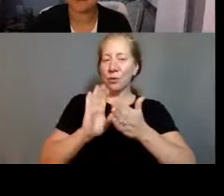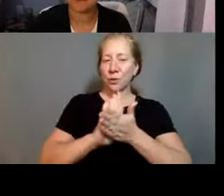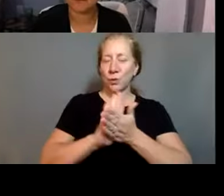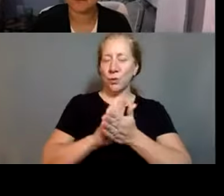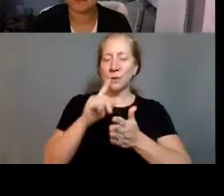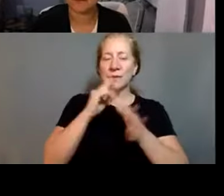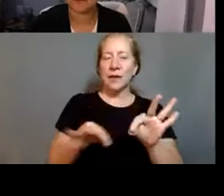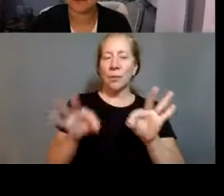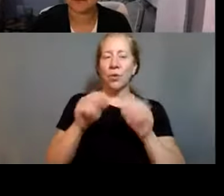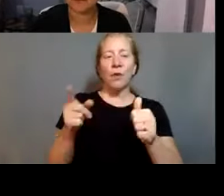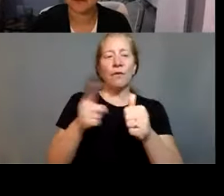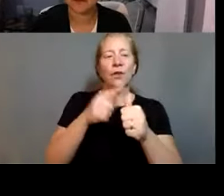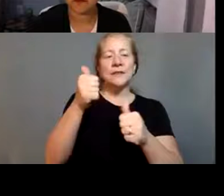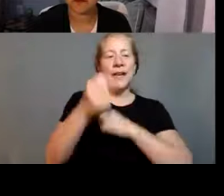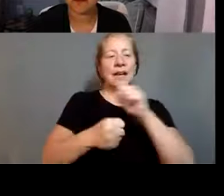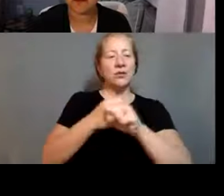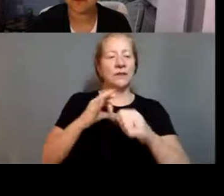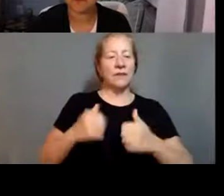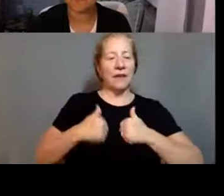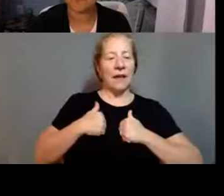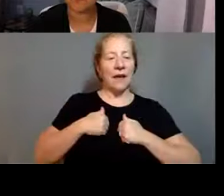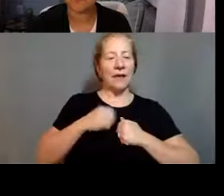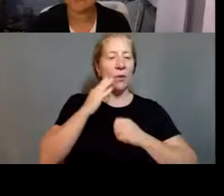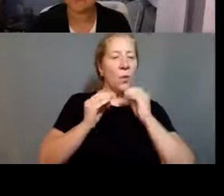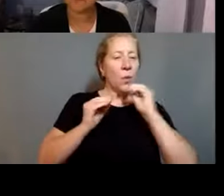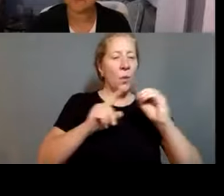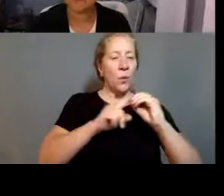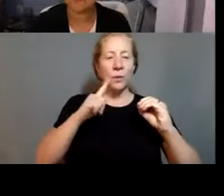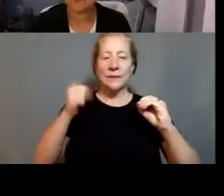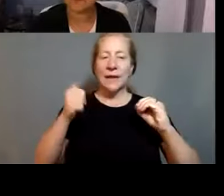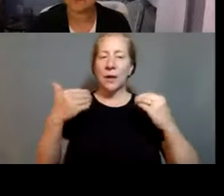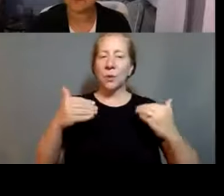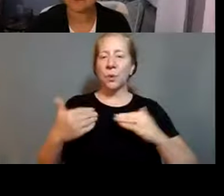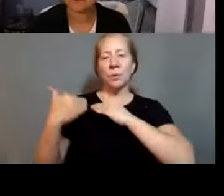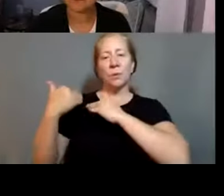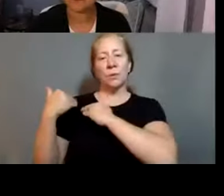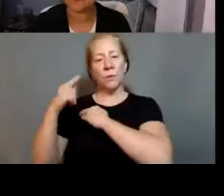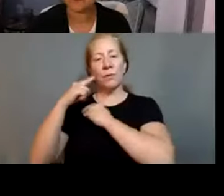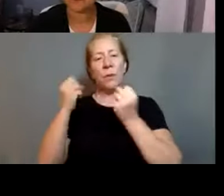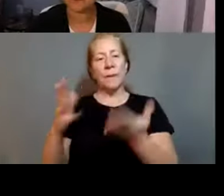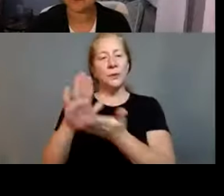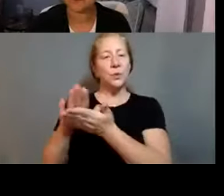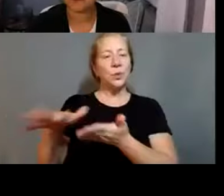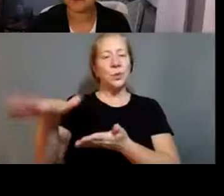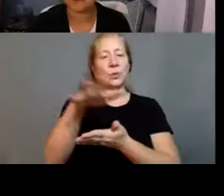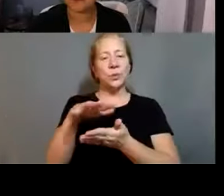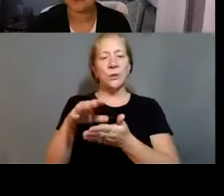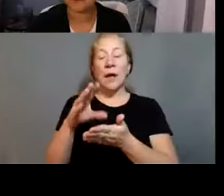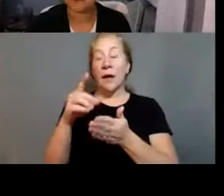those first 10 years, it's a big responsibility for elementary schools and a big